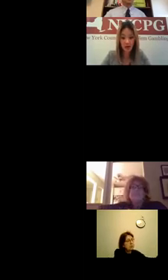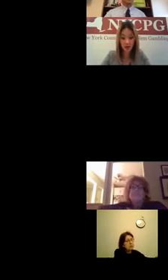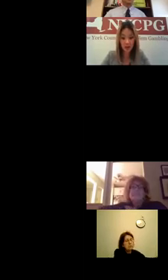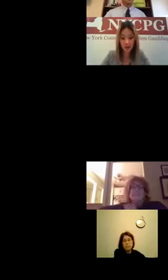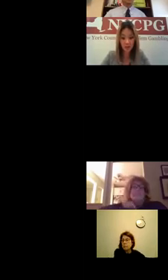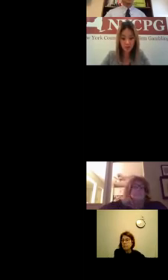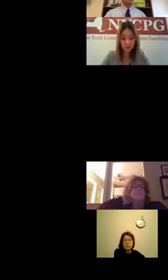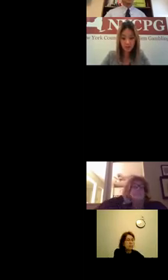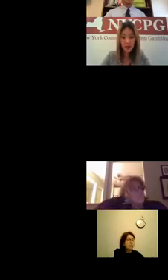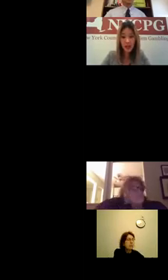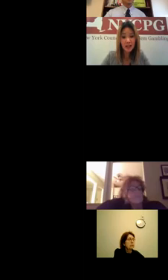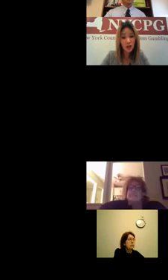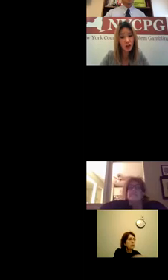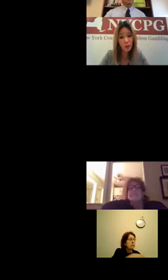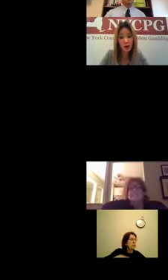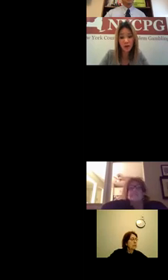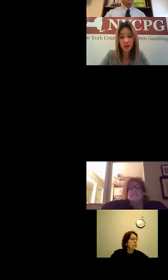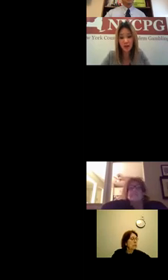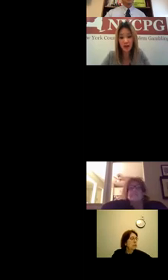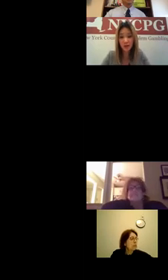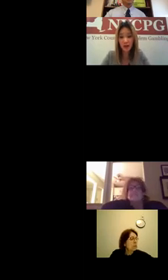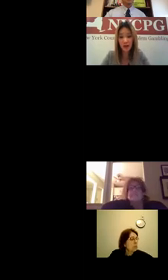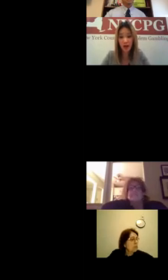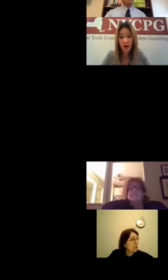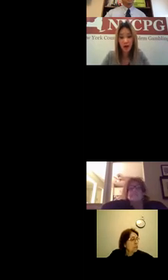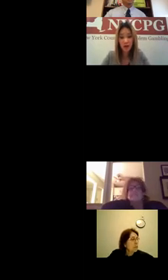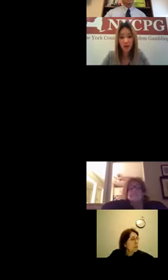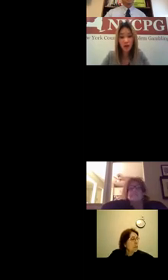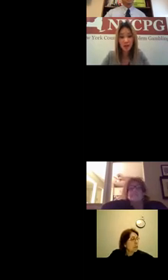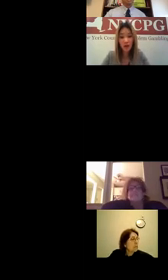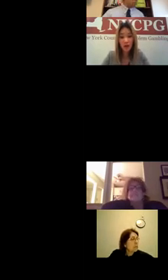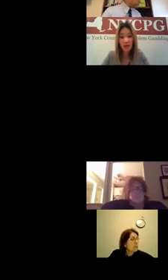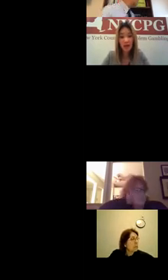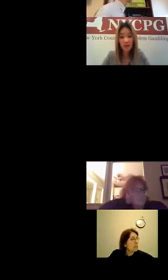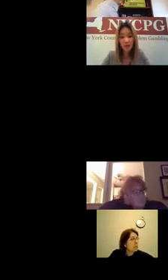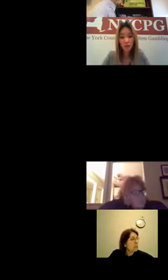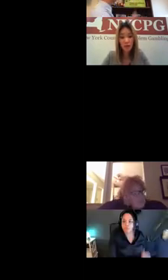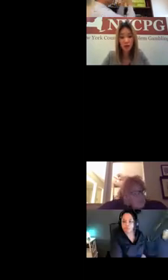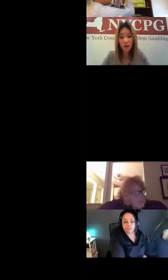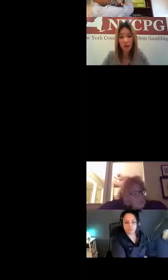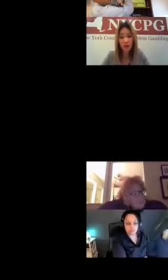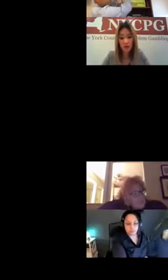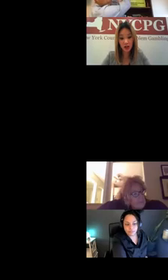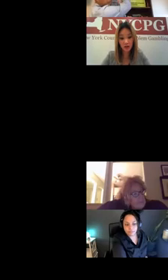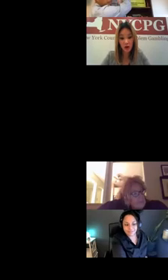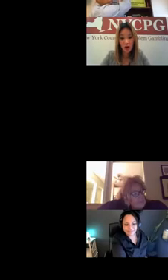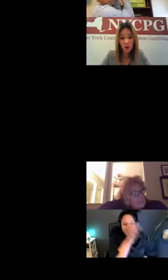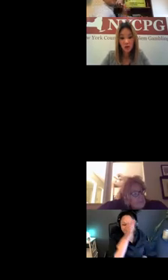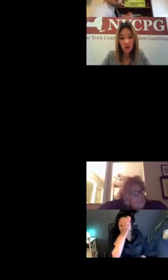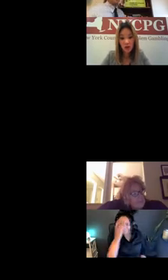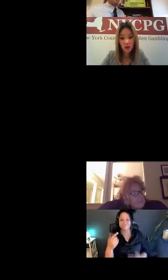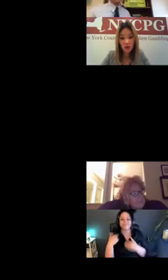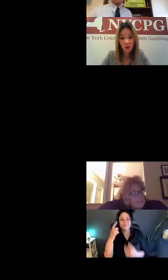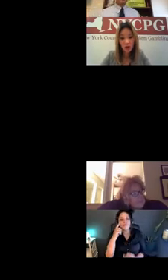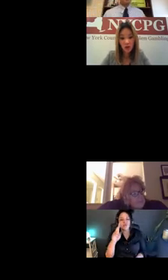treatment strategies. And he's also part of the steering committee of the UCLA Cannabis Research Initiative,